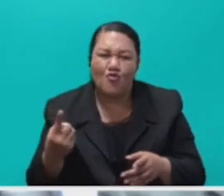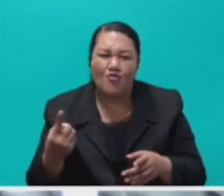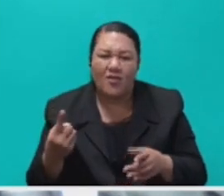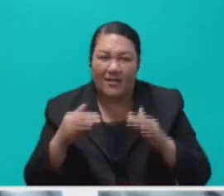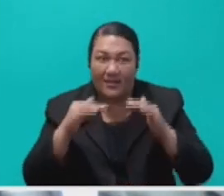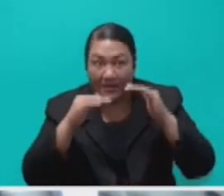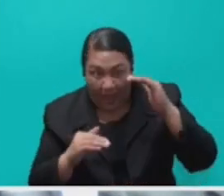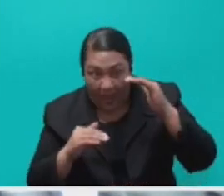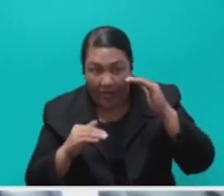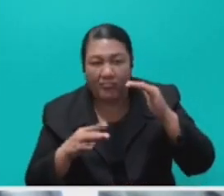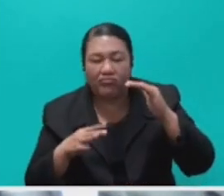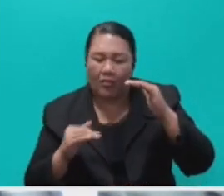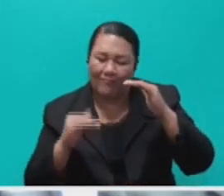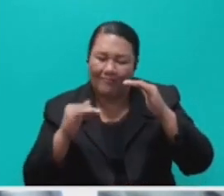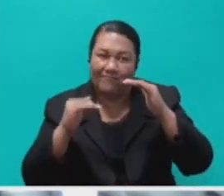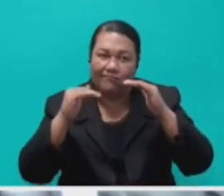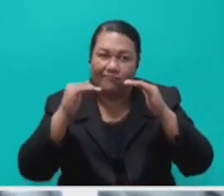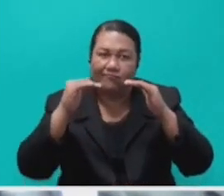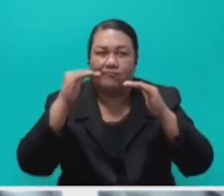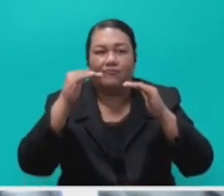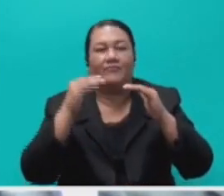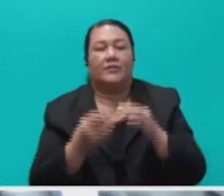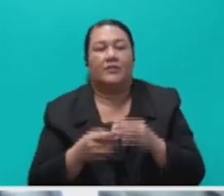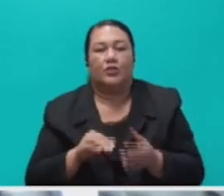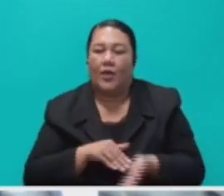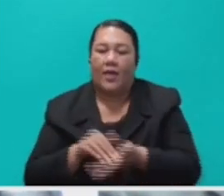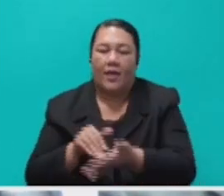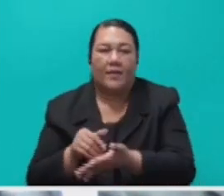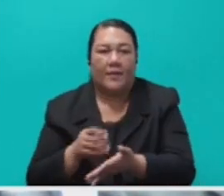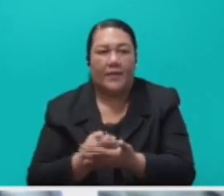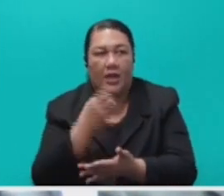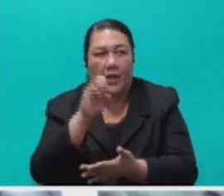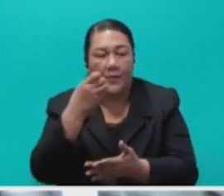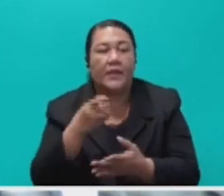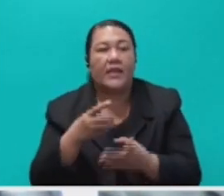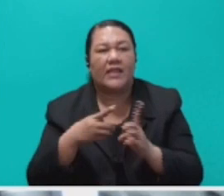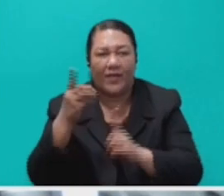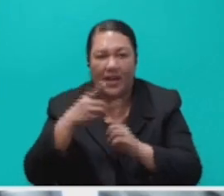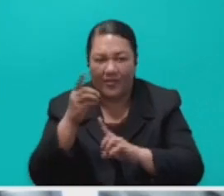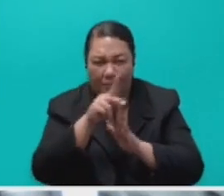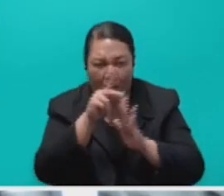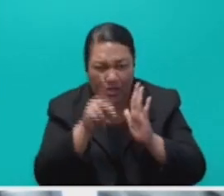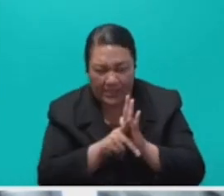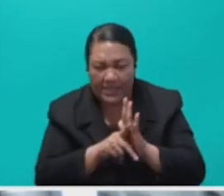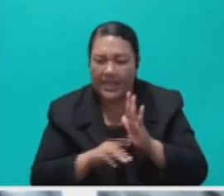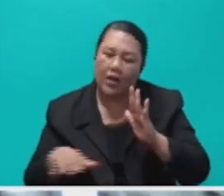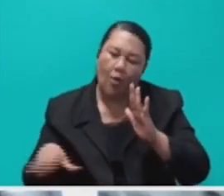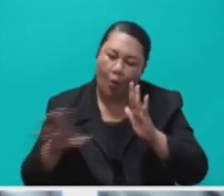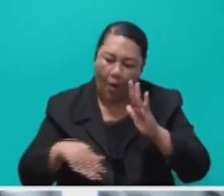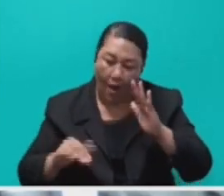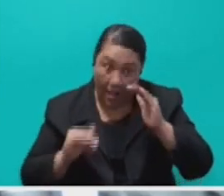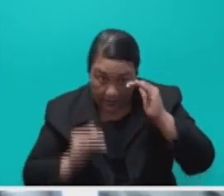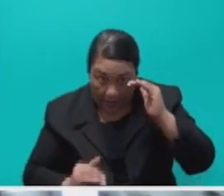We should be focusing on economic growth and developing policies that will